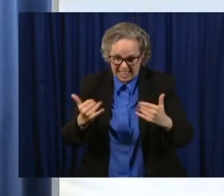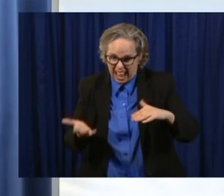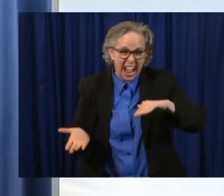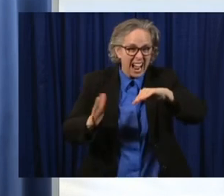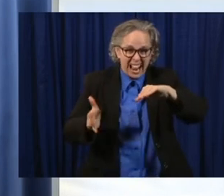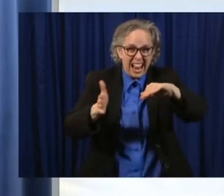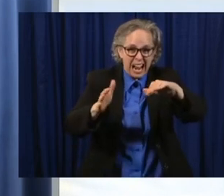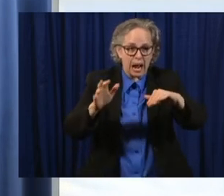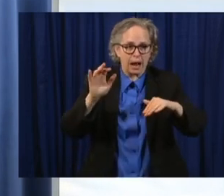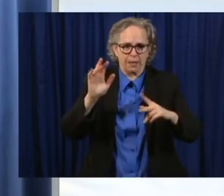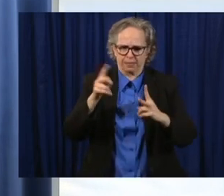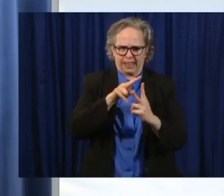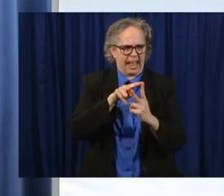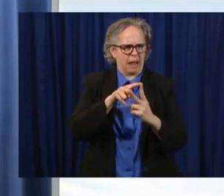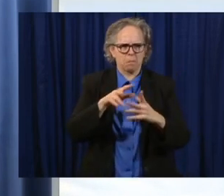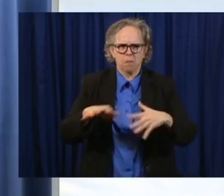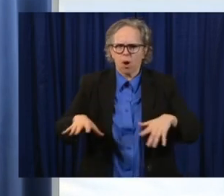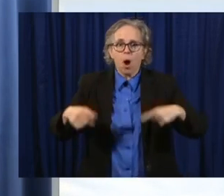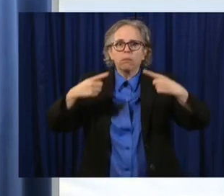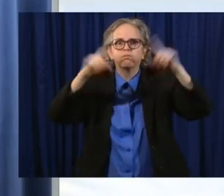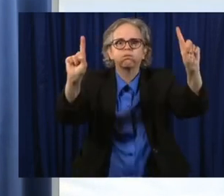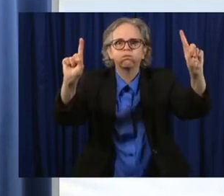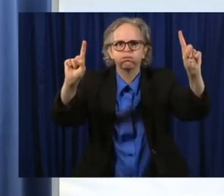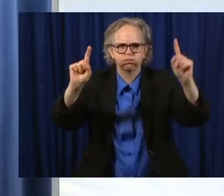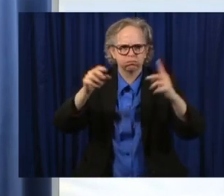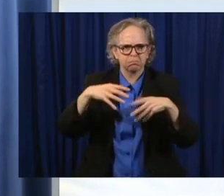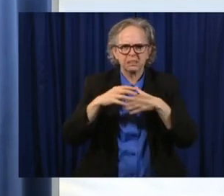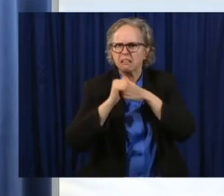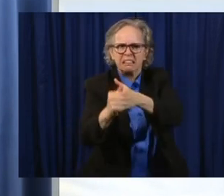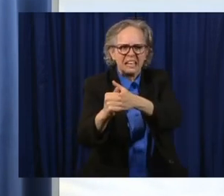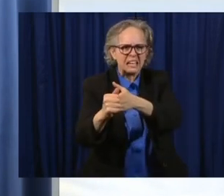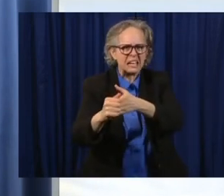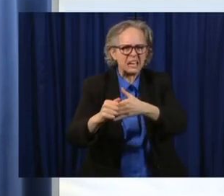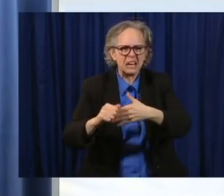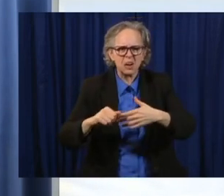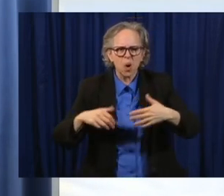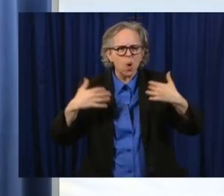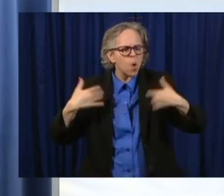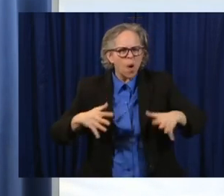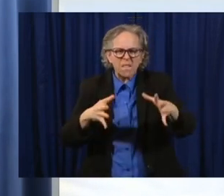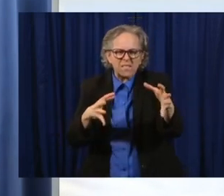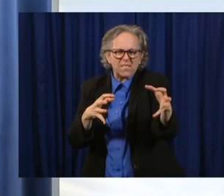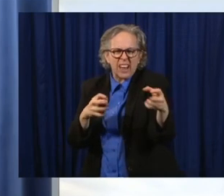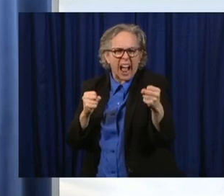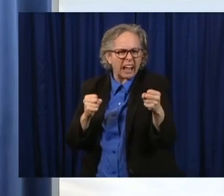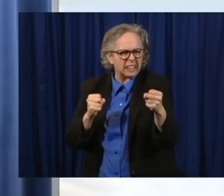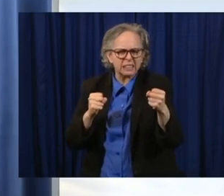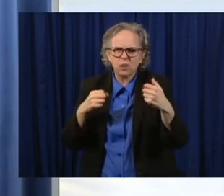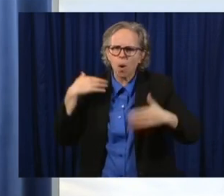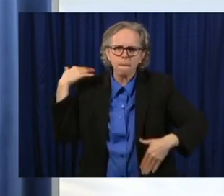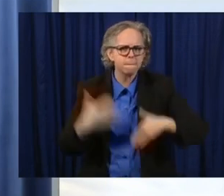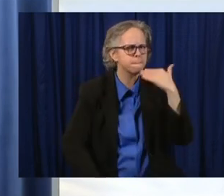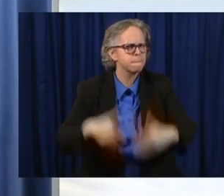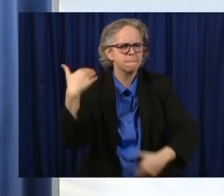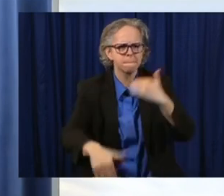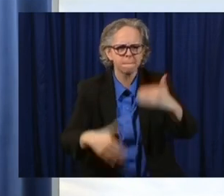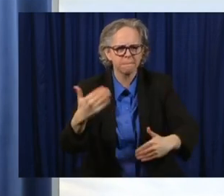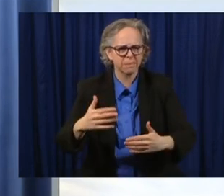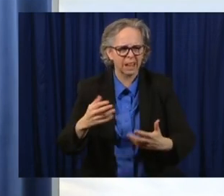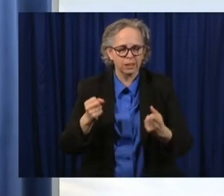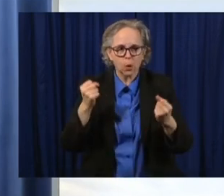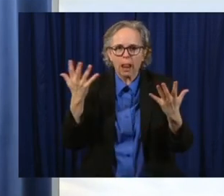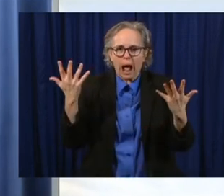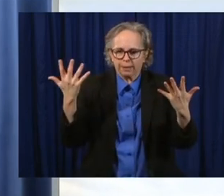been very successful in a very short period of time, and a lot of things came together, and so I want to thank